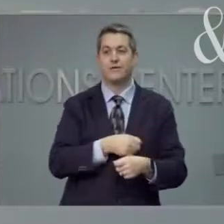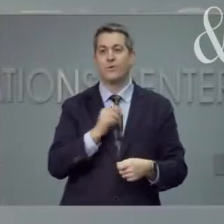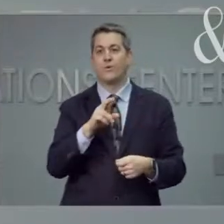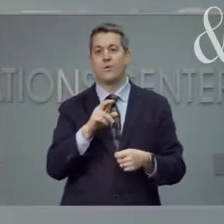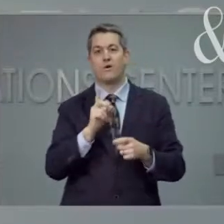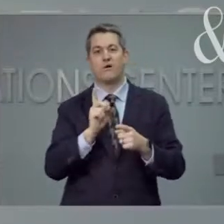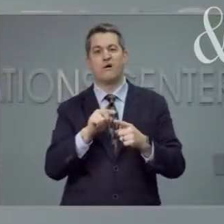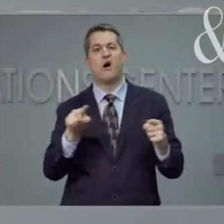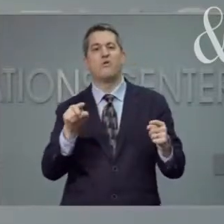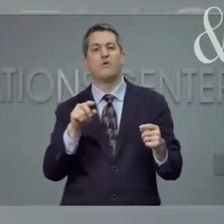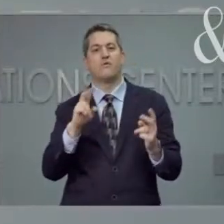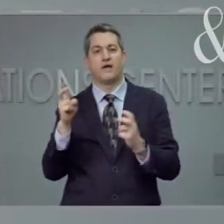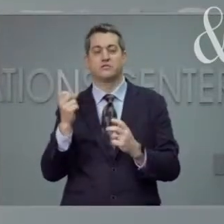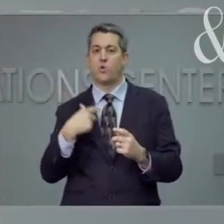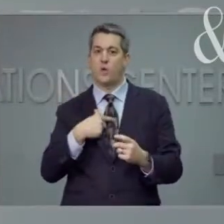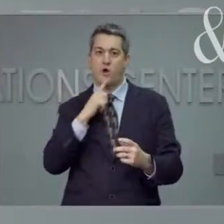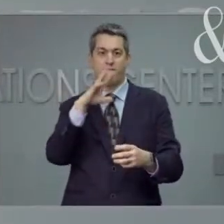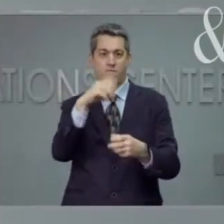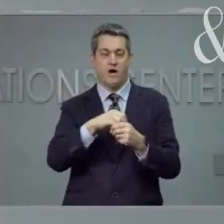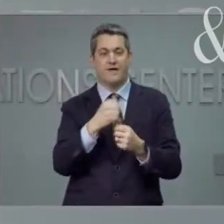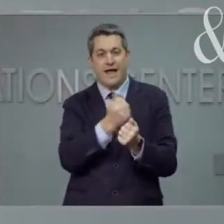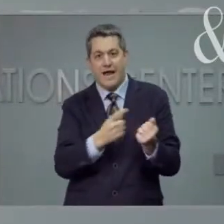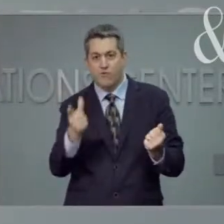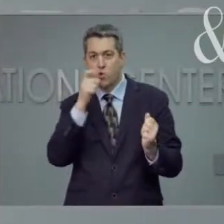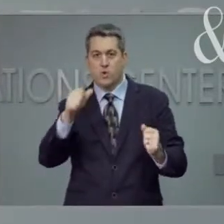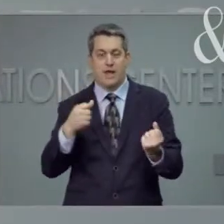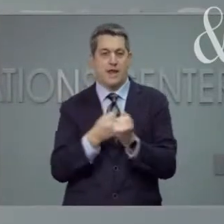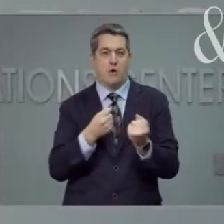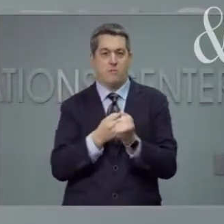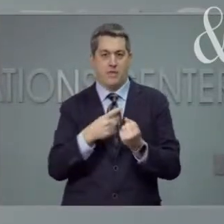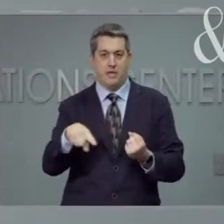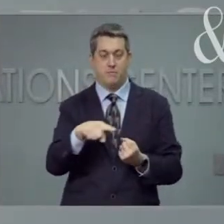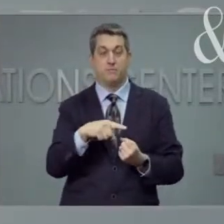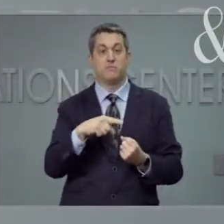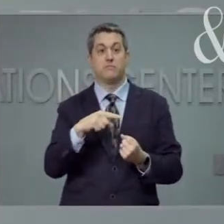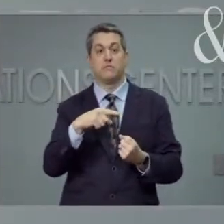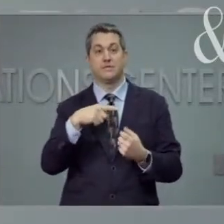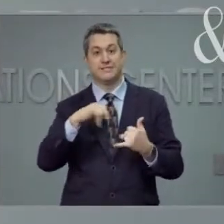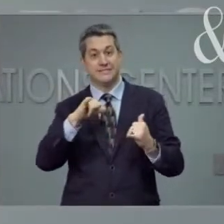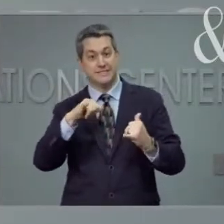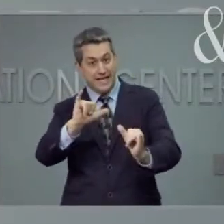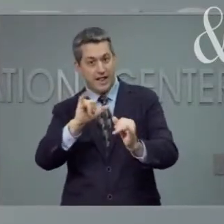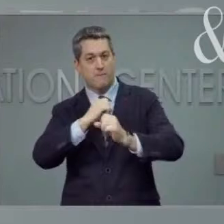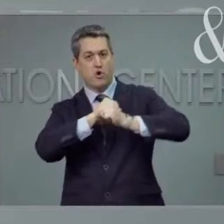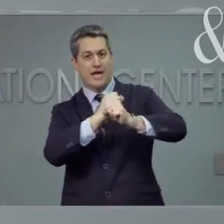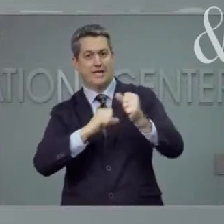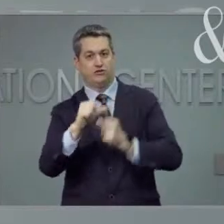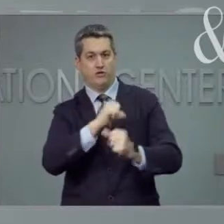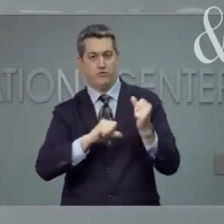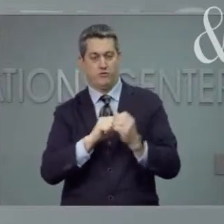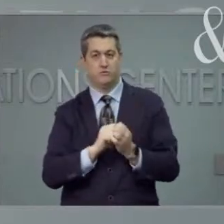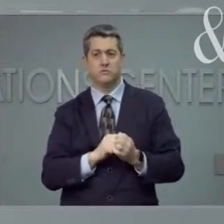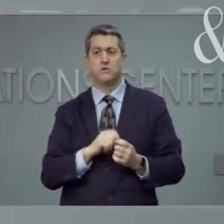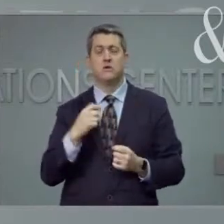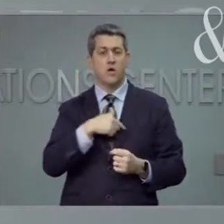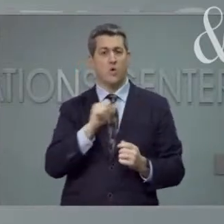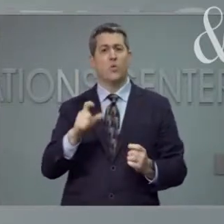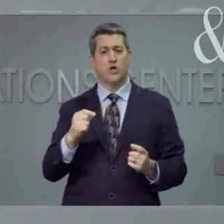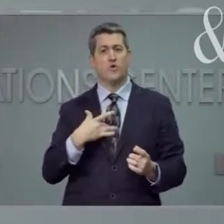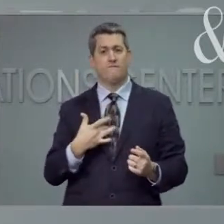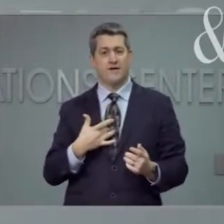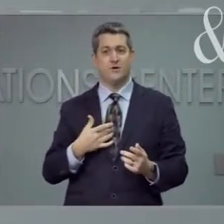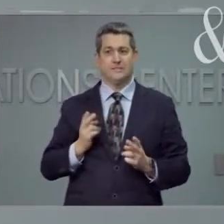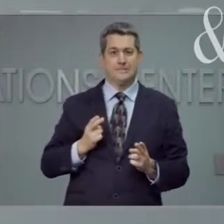that we want to involve everyone in this activity because we want to protect each other. So we all feel that sense of urgency. I think we